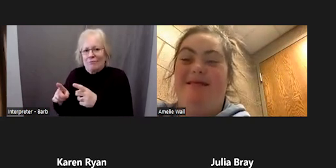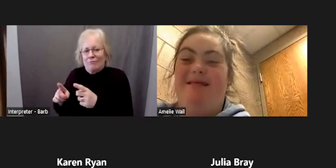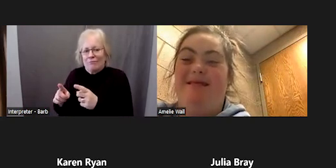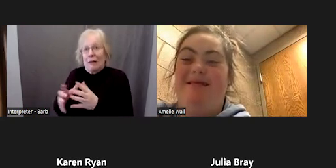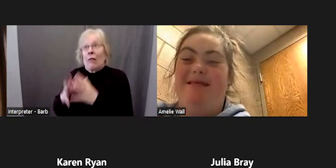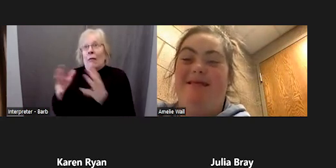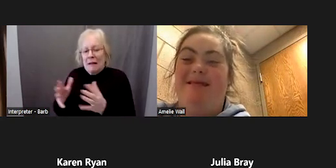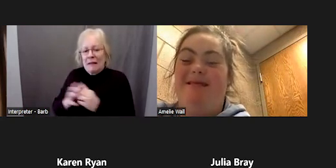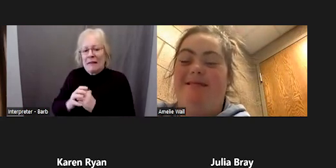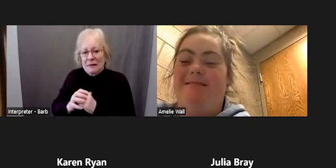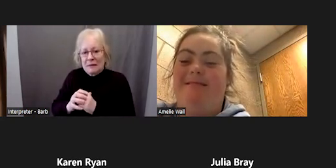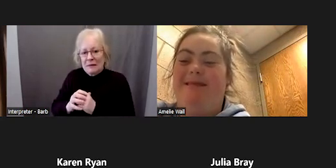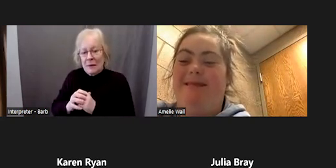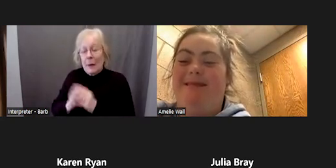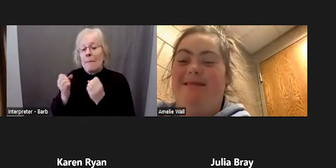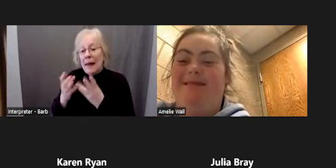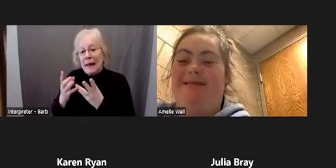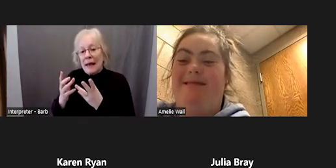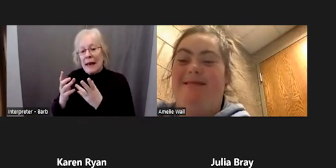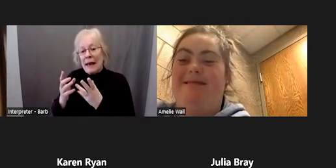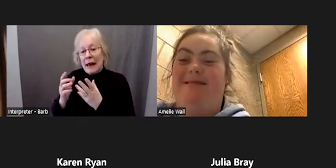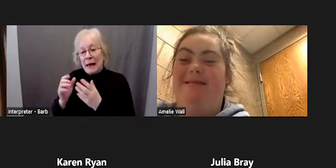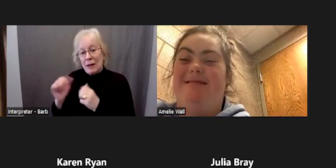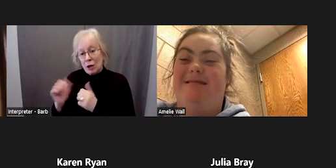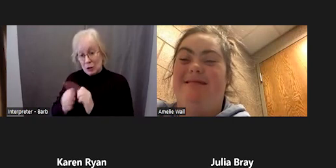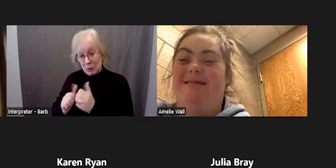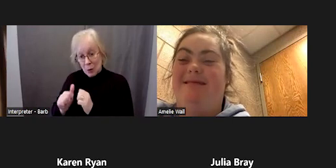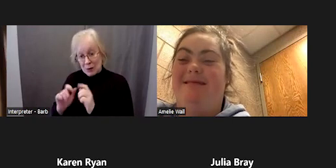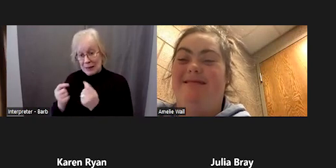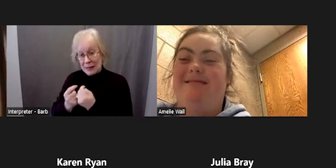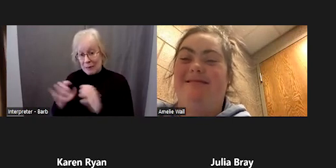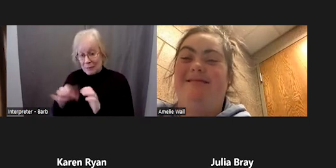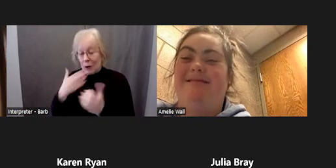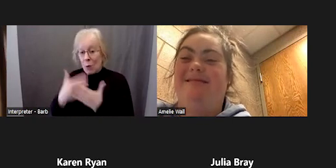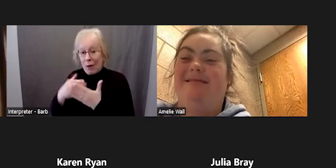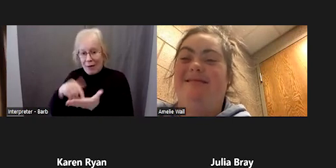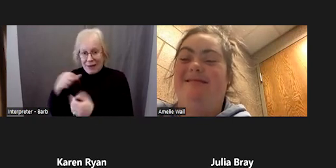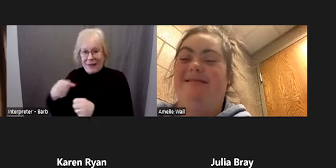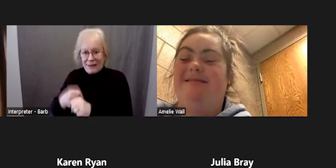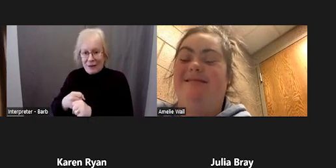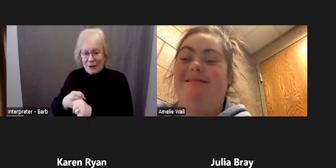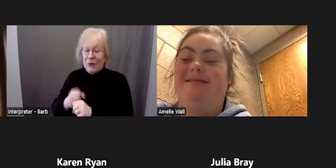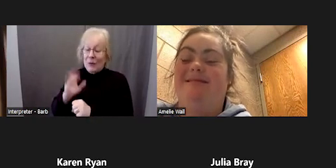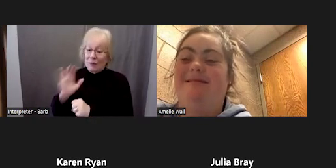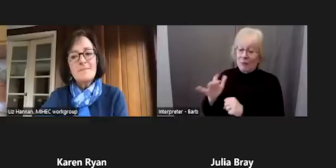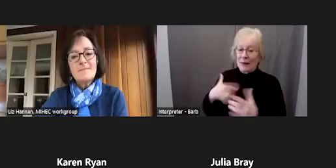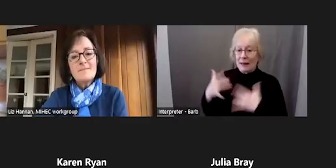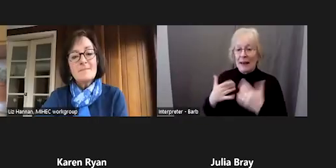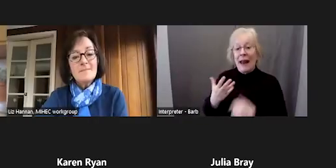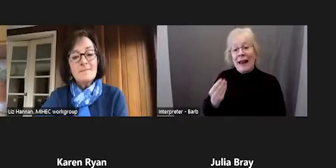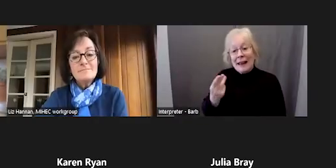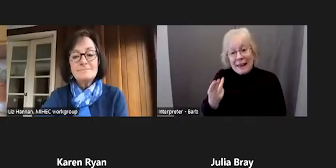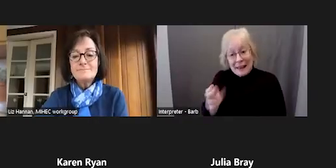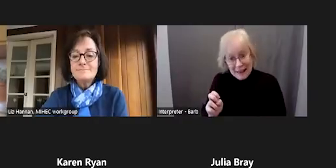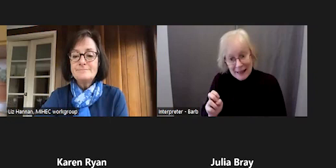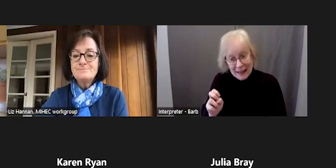few of their athletic teams did very well this year. So it's been pretty exciting. And he actually, his